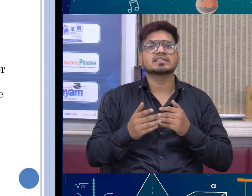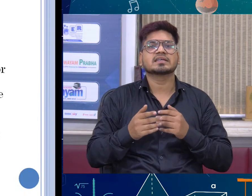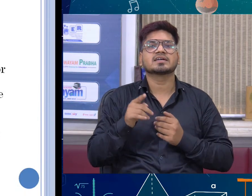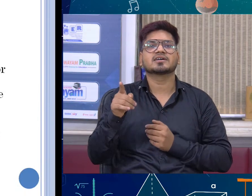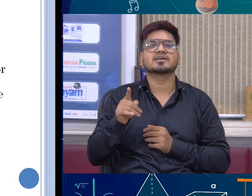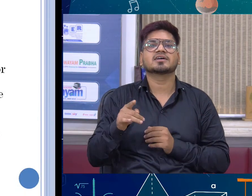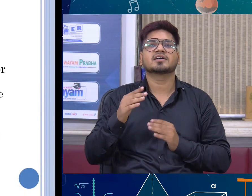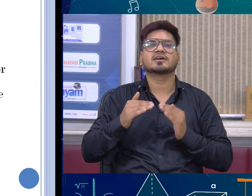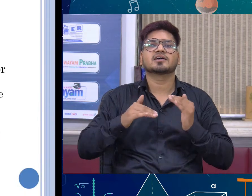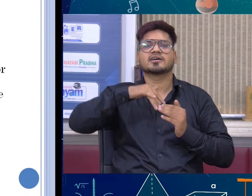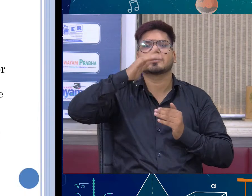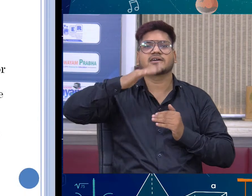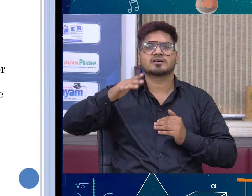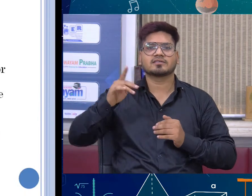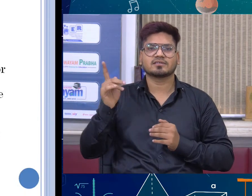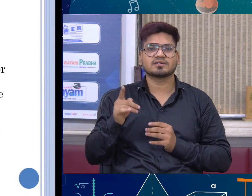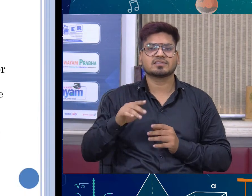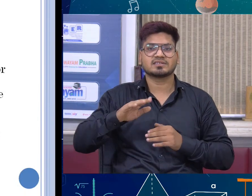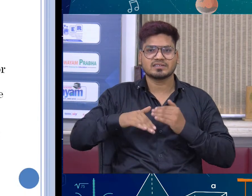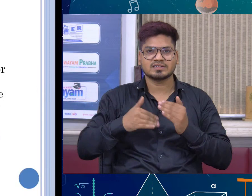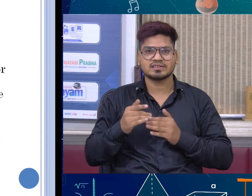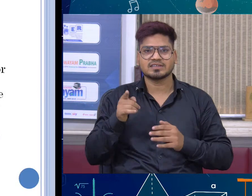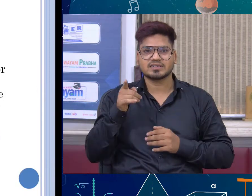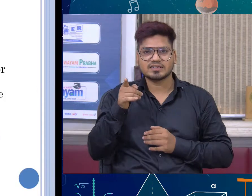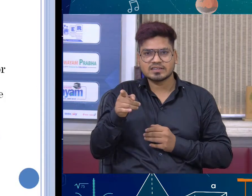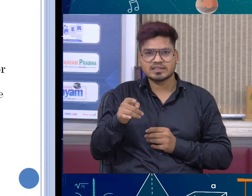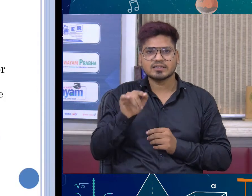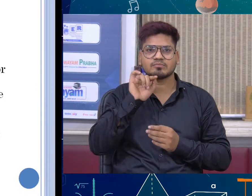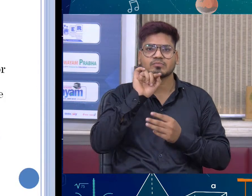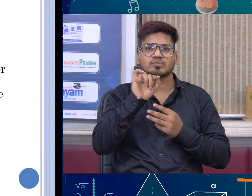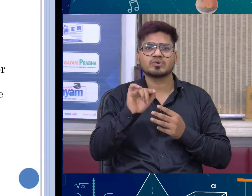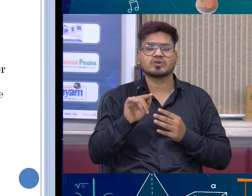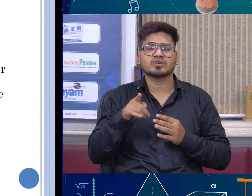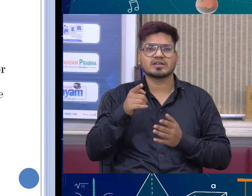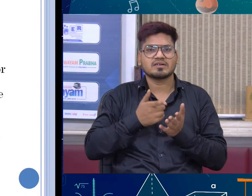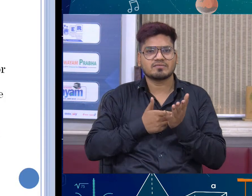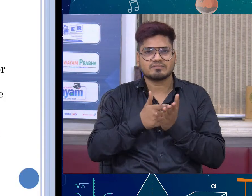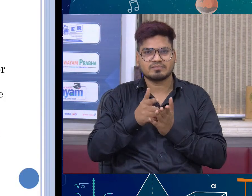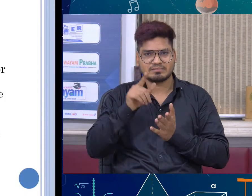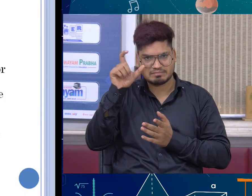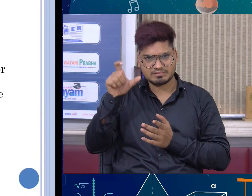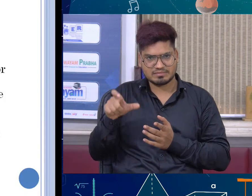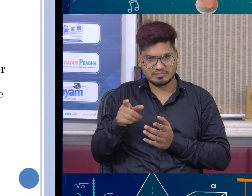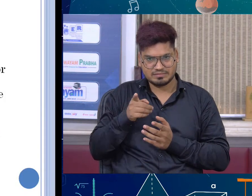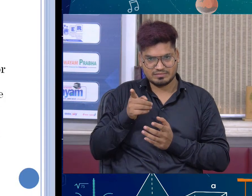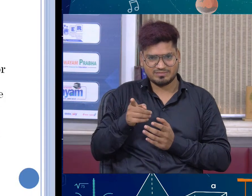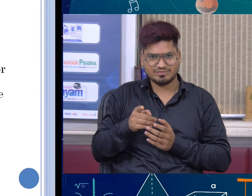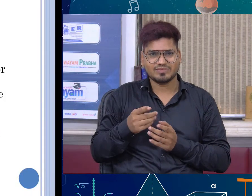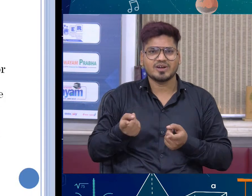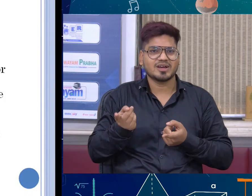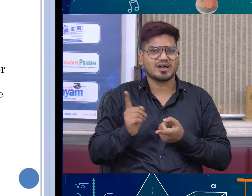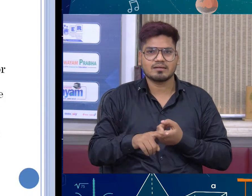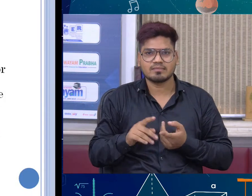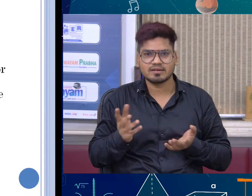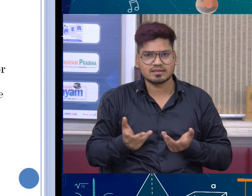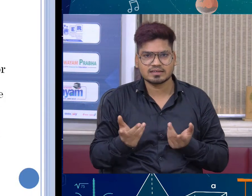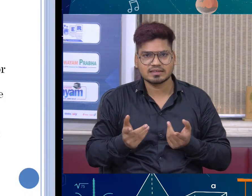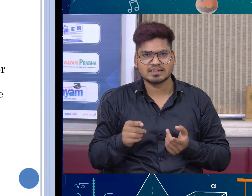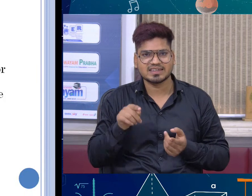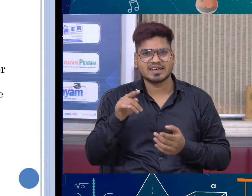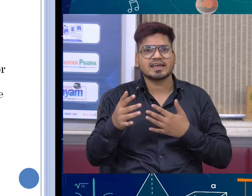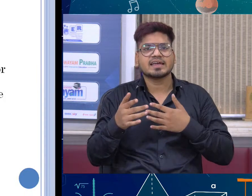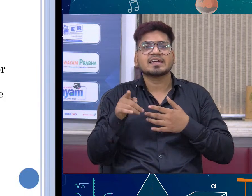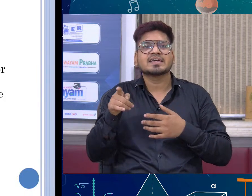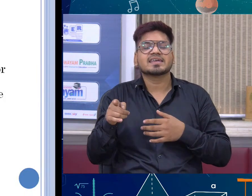hailstones happened. So it is disappointed the farmer. So what happened after that? There is no